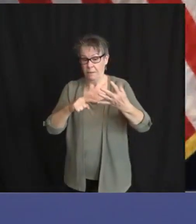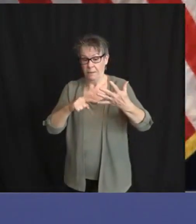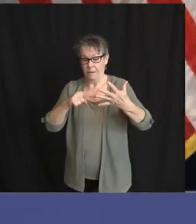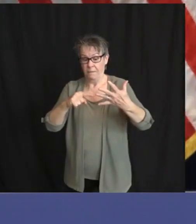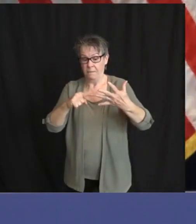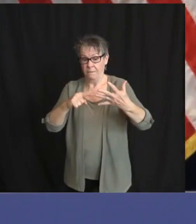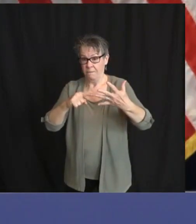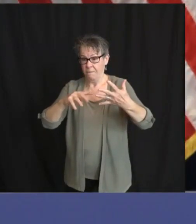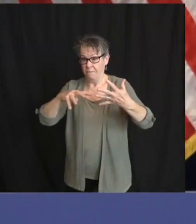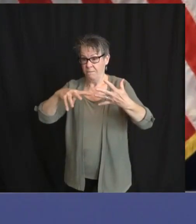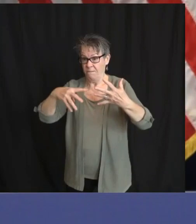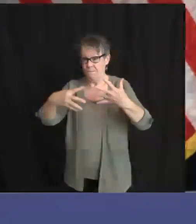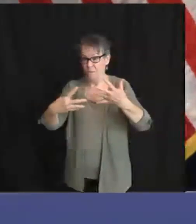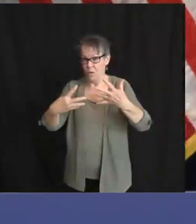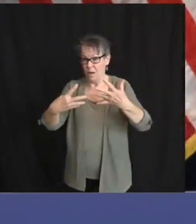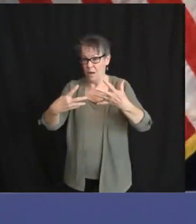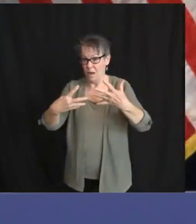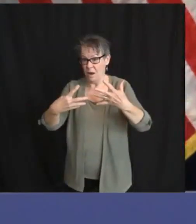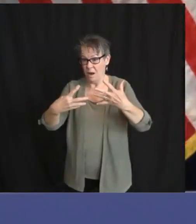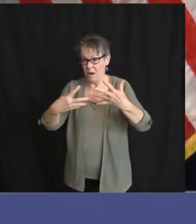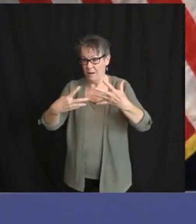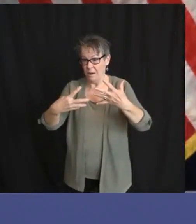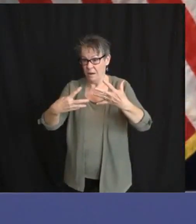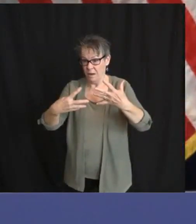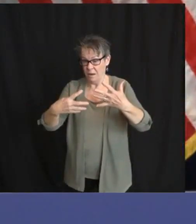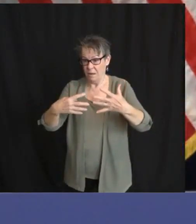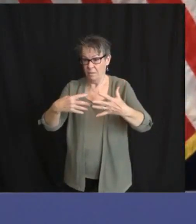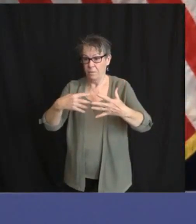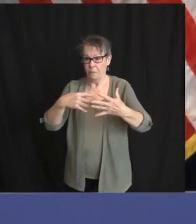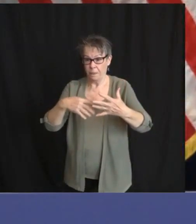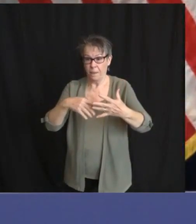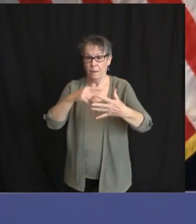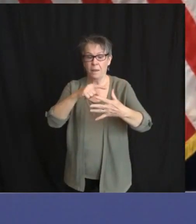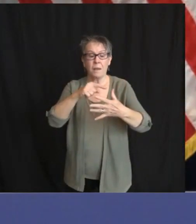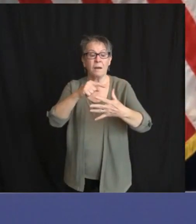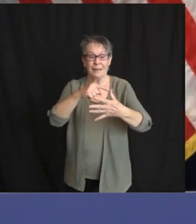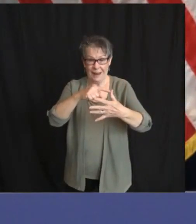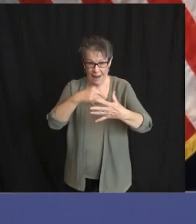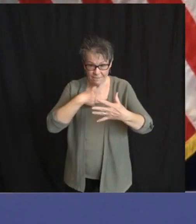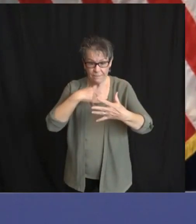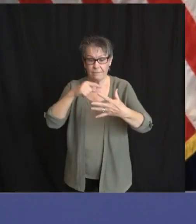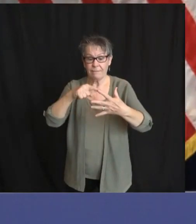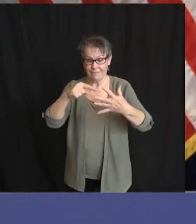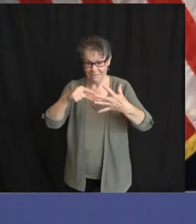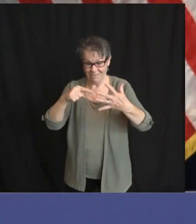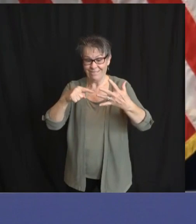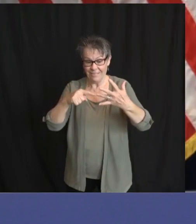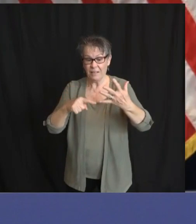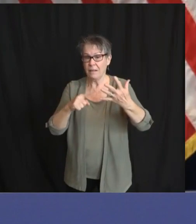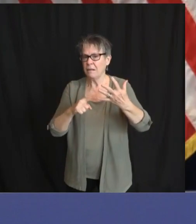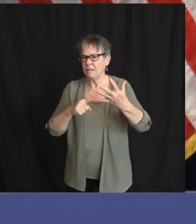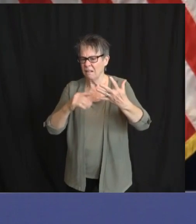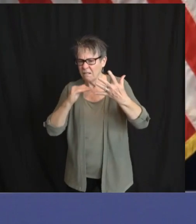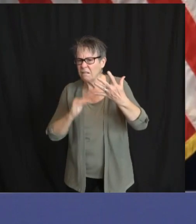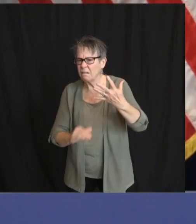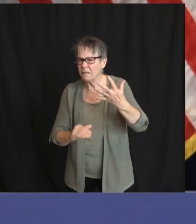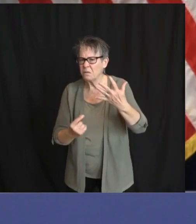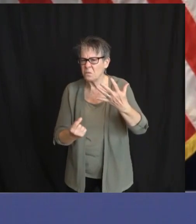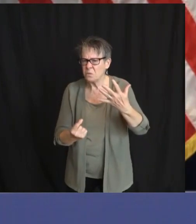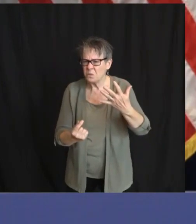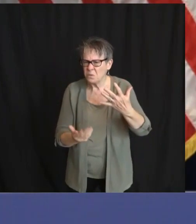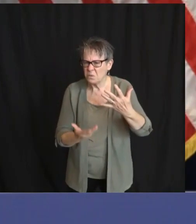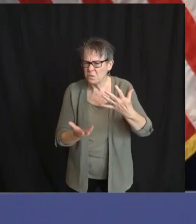then? Not just your economic recovery, but your resiliency. How are you going to deal with these, as by example, the lack of capacities that we